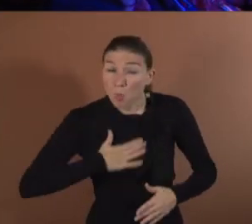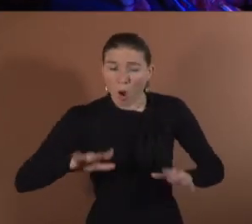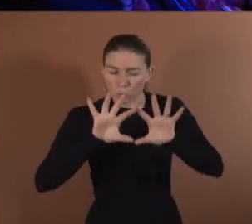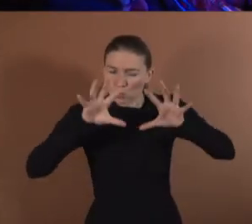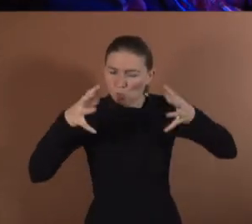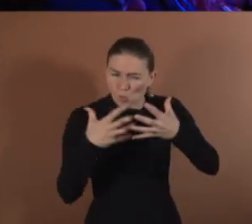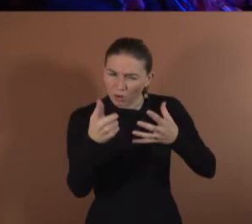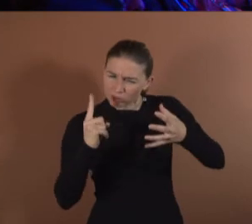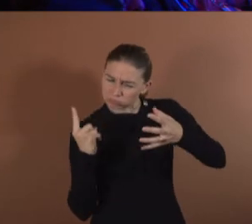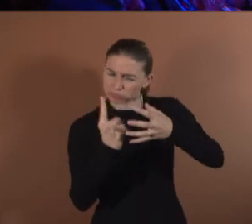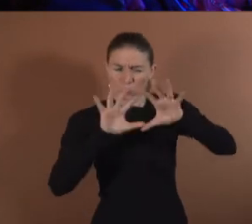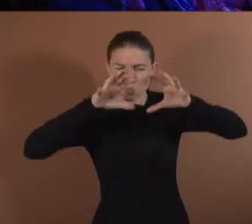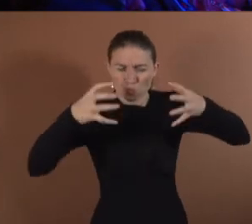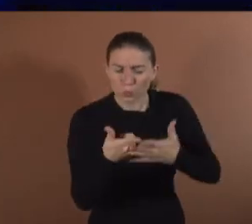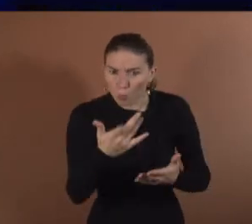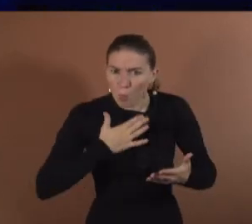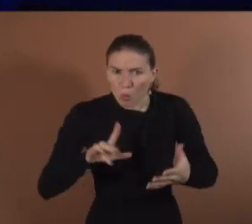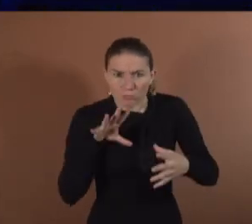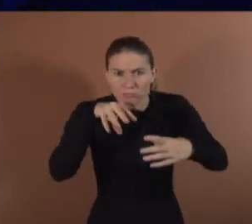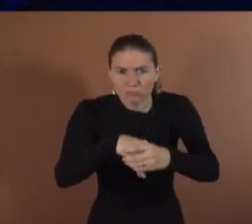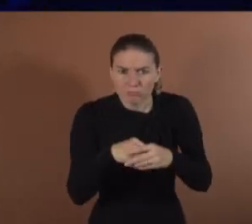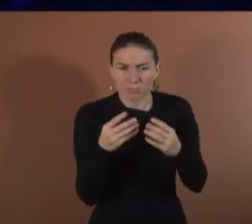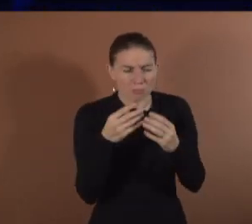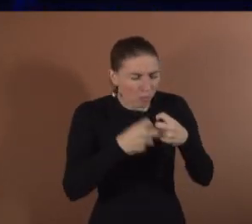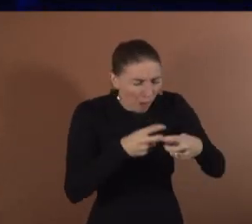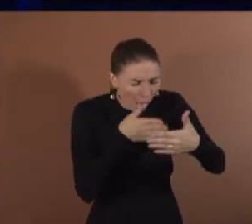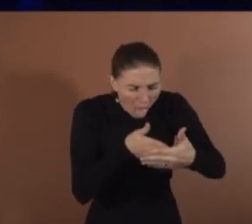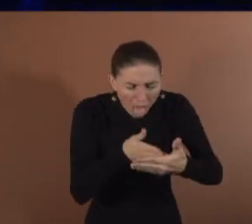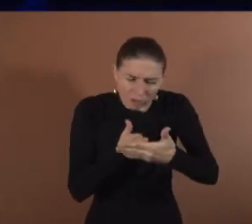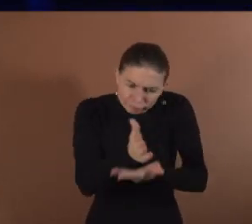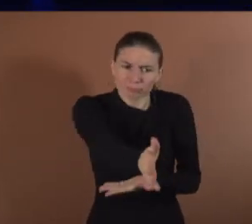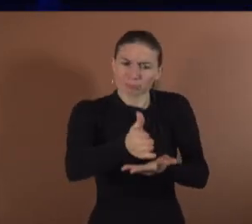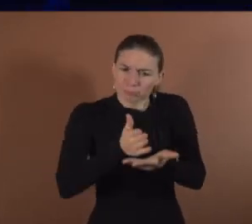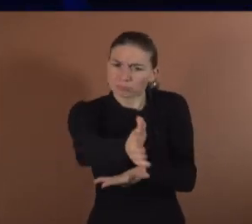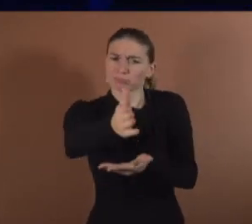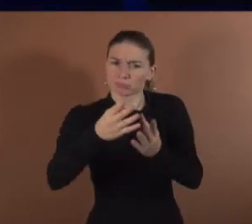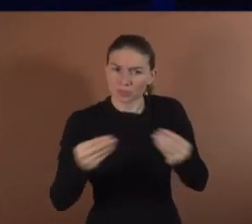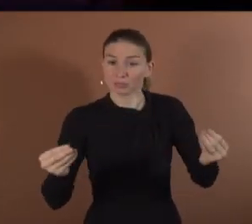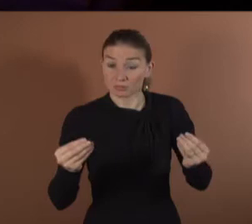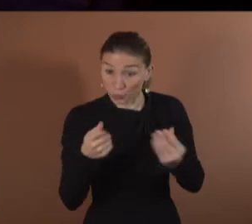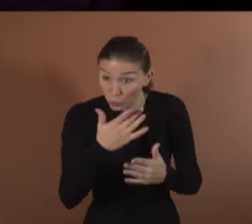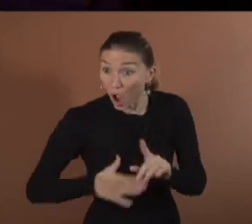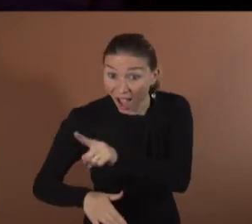something amazing and start solving some problems? Yeah? You are not alone.